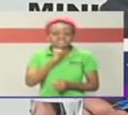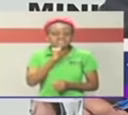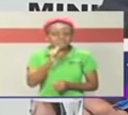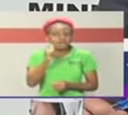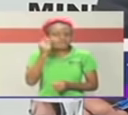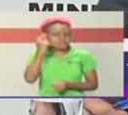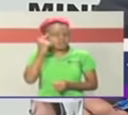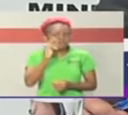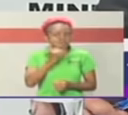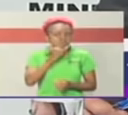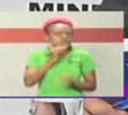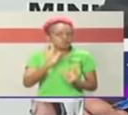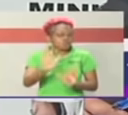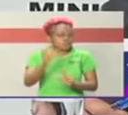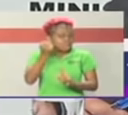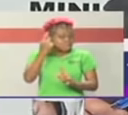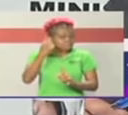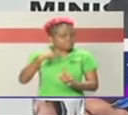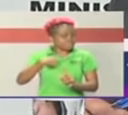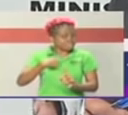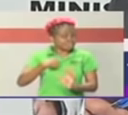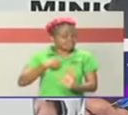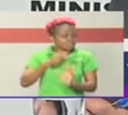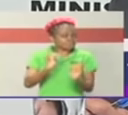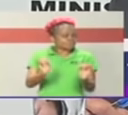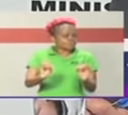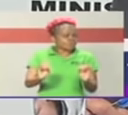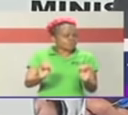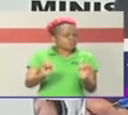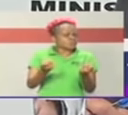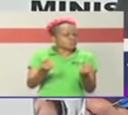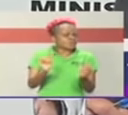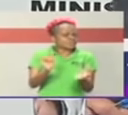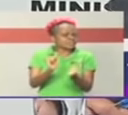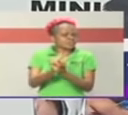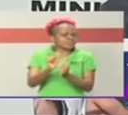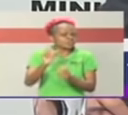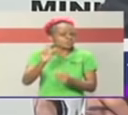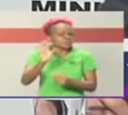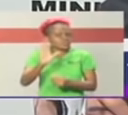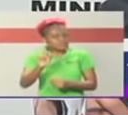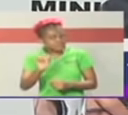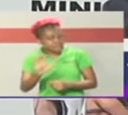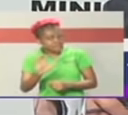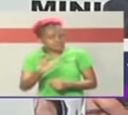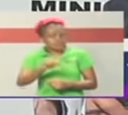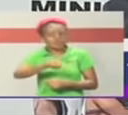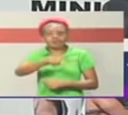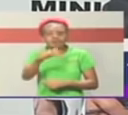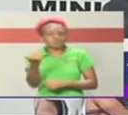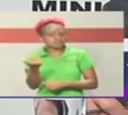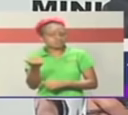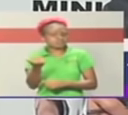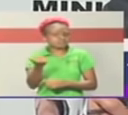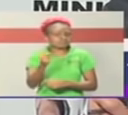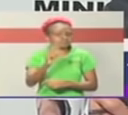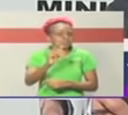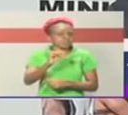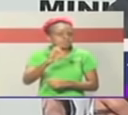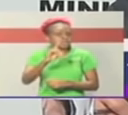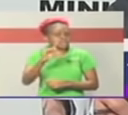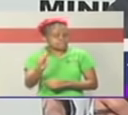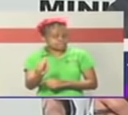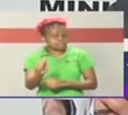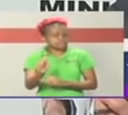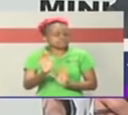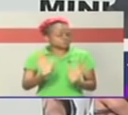saying. Has nothing to do with 95.5 or the media or any other media house that carries